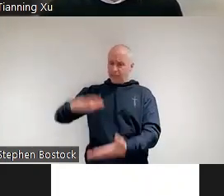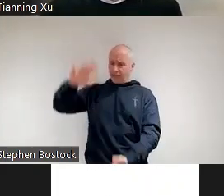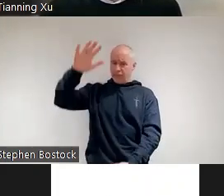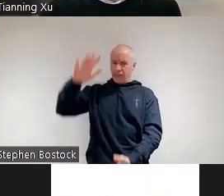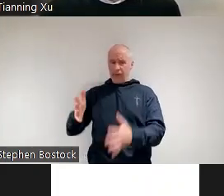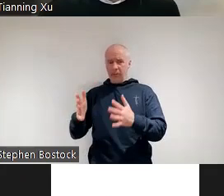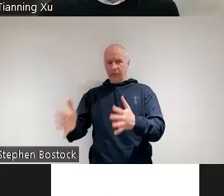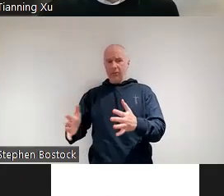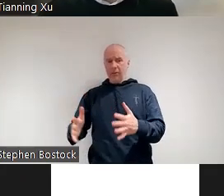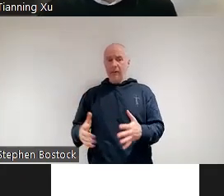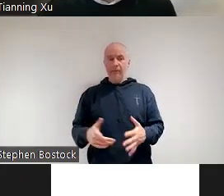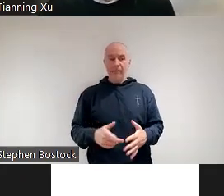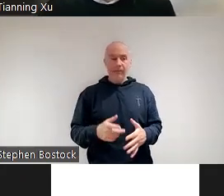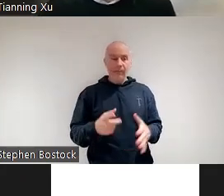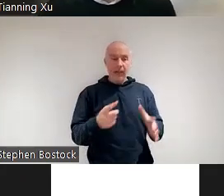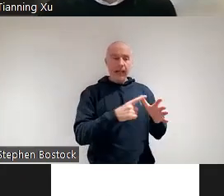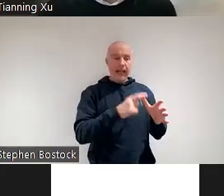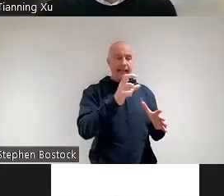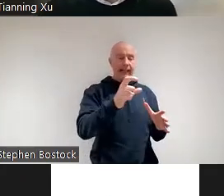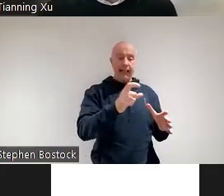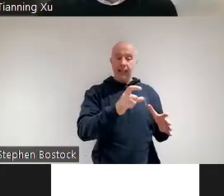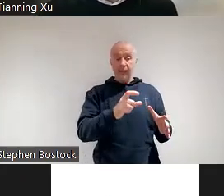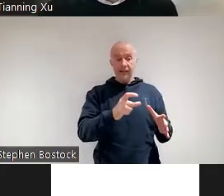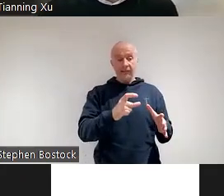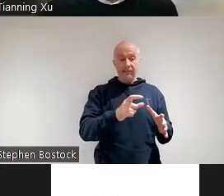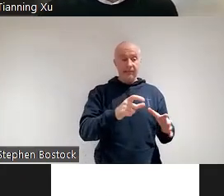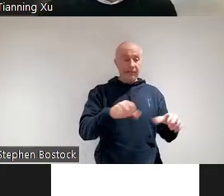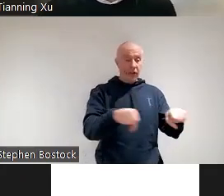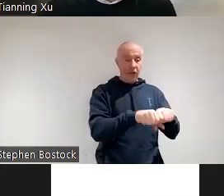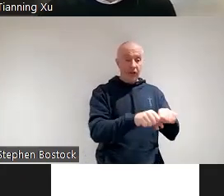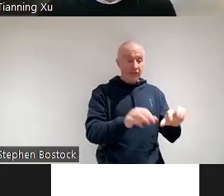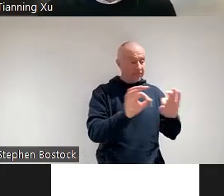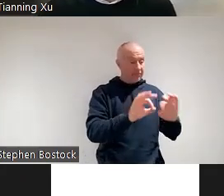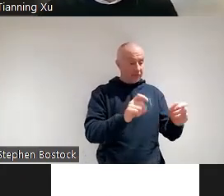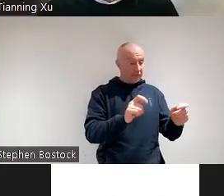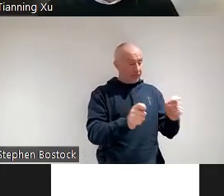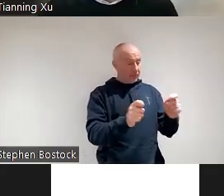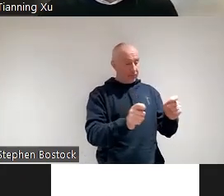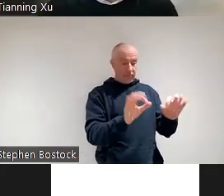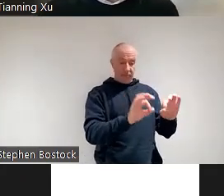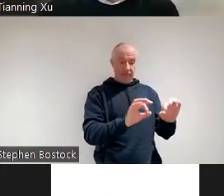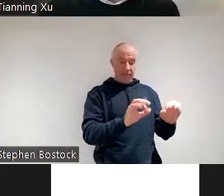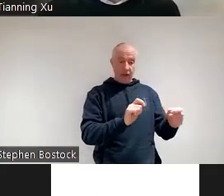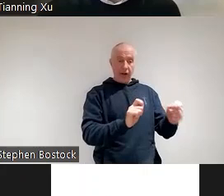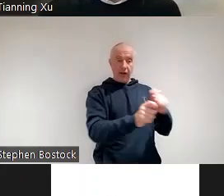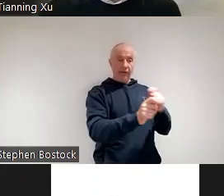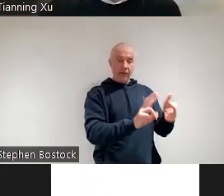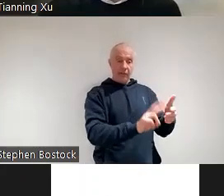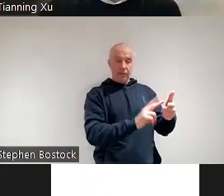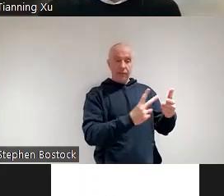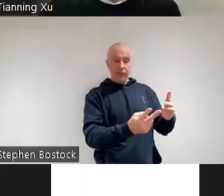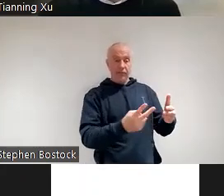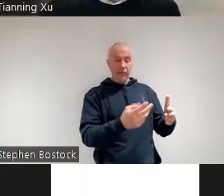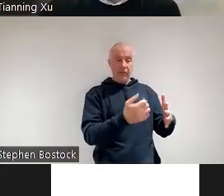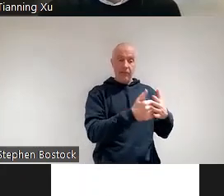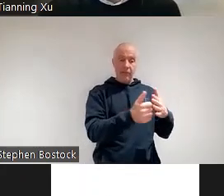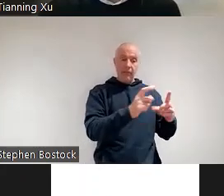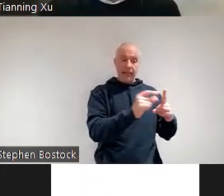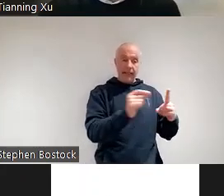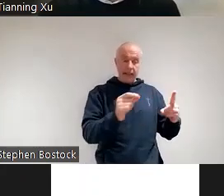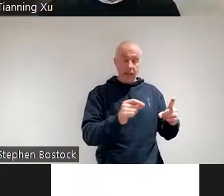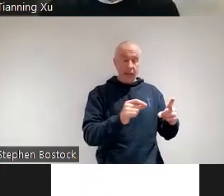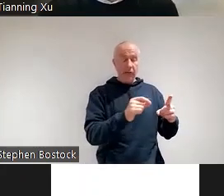charger there's no converter in it, no power electronics converter in it. It's normally just all the digital part. They still have the modem